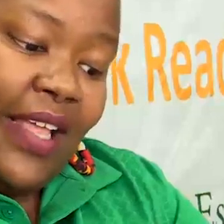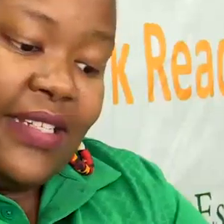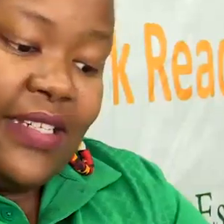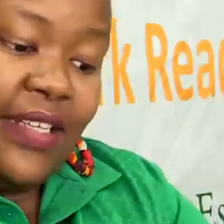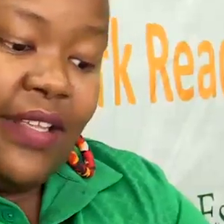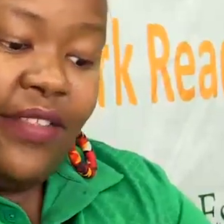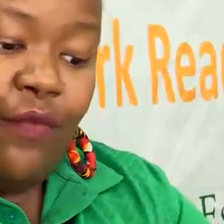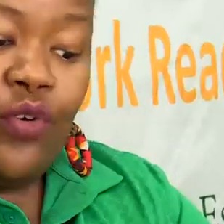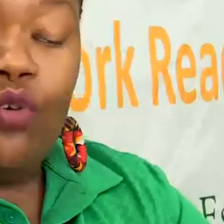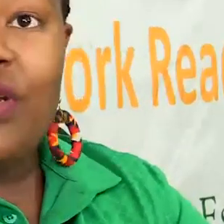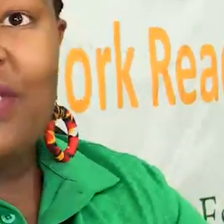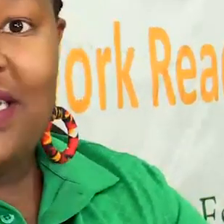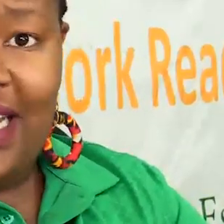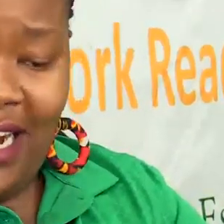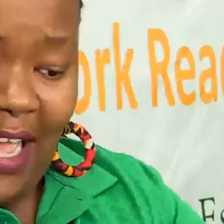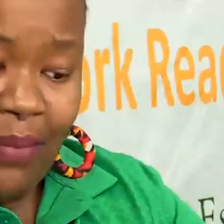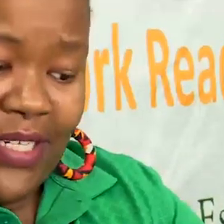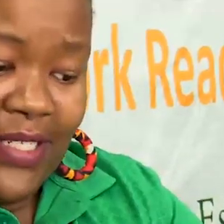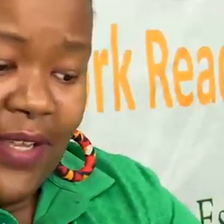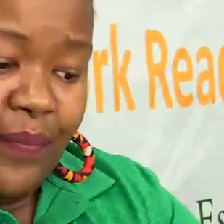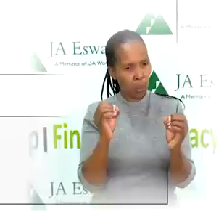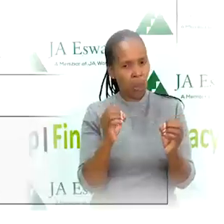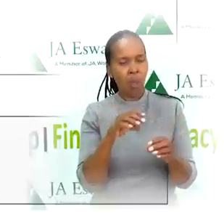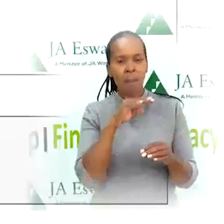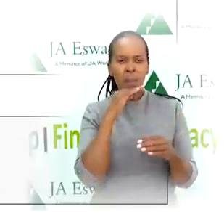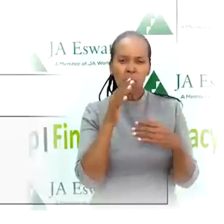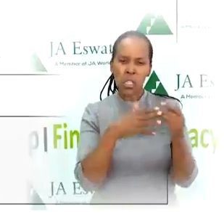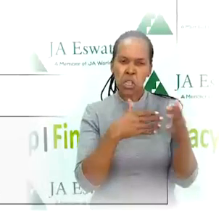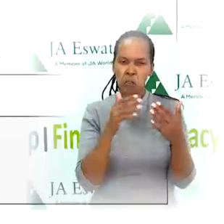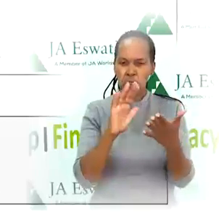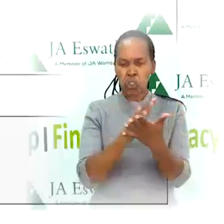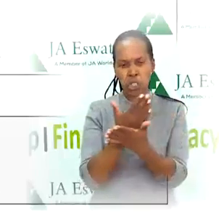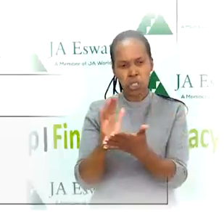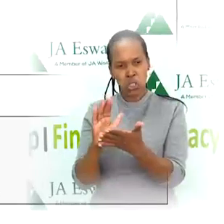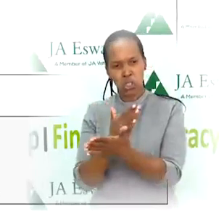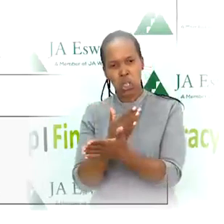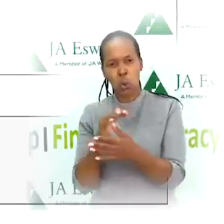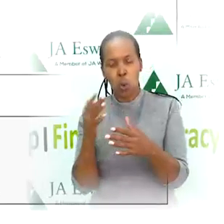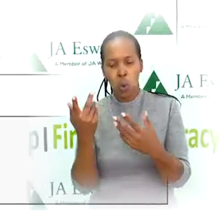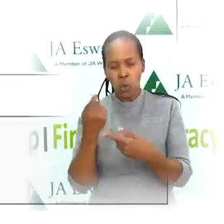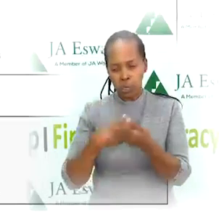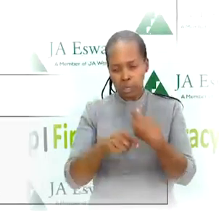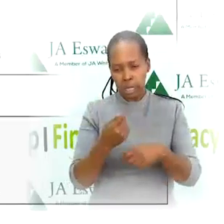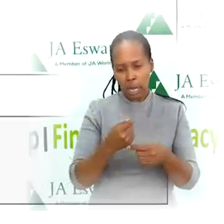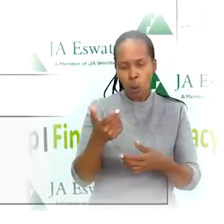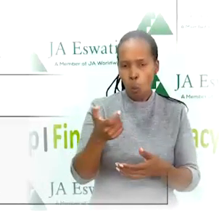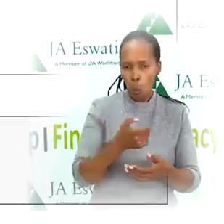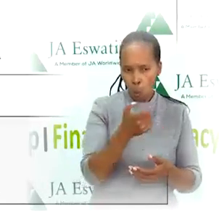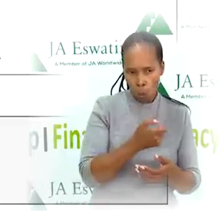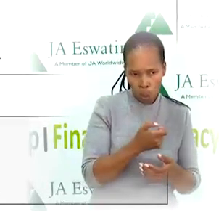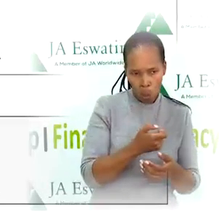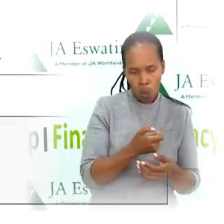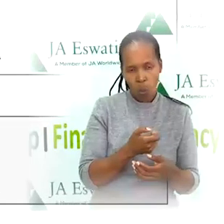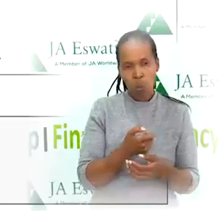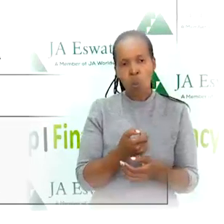separate legal entity, therefore no limited liability. Between 1 and 20 owners,